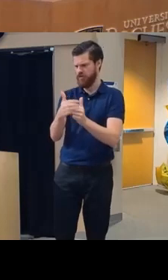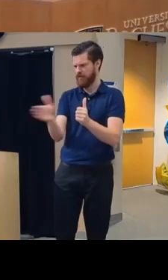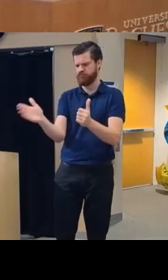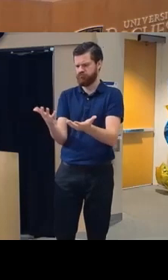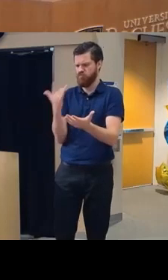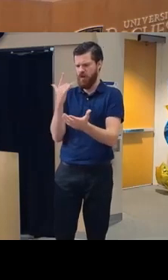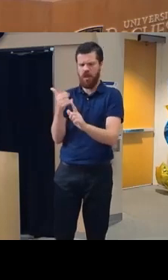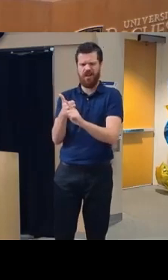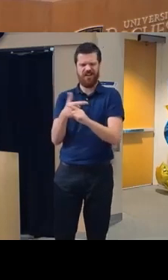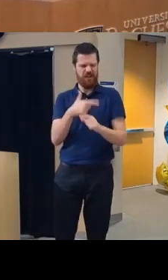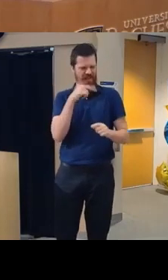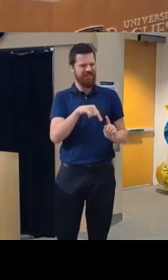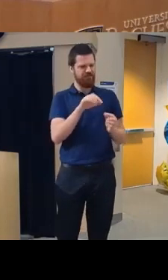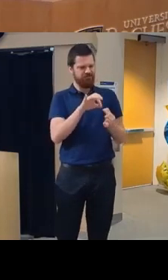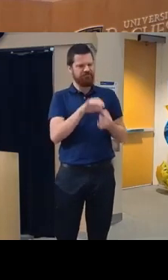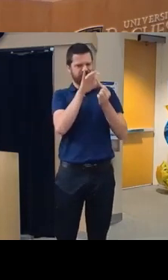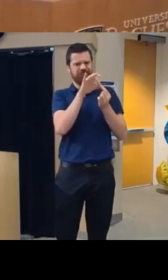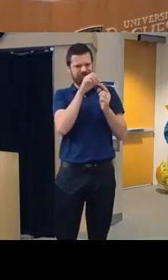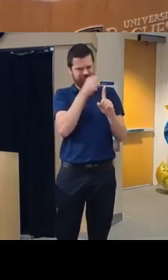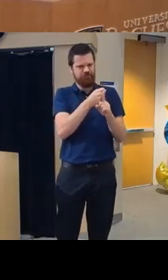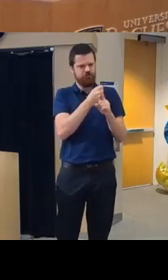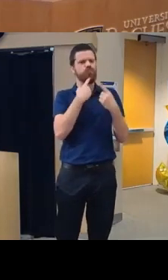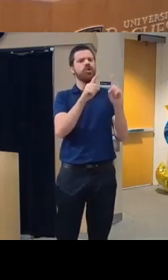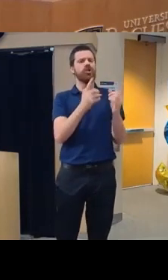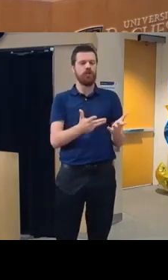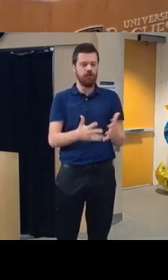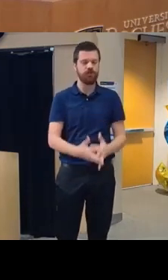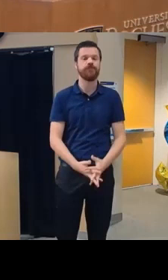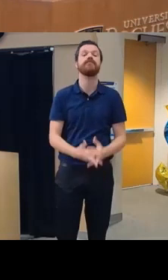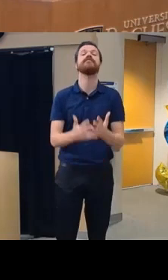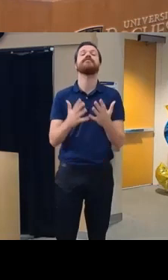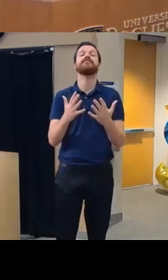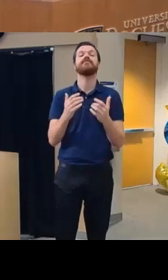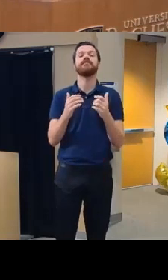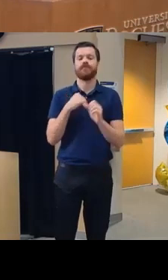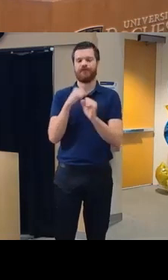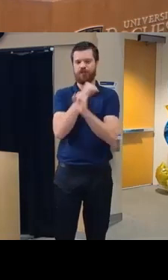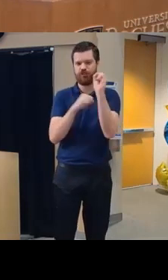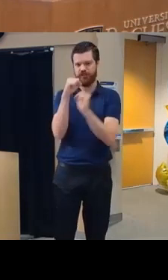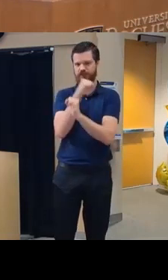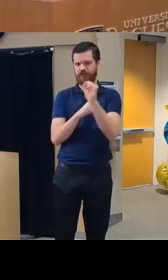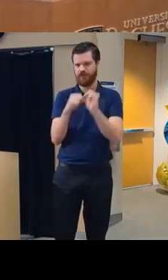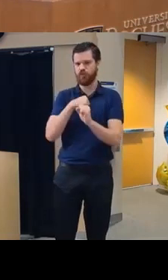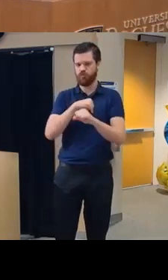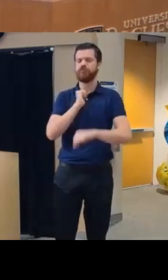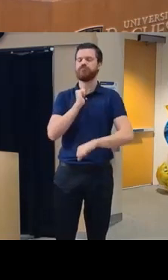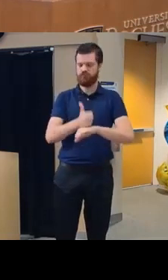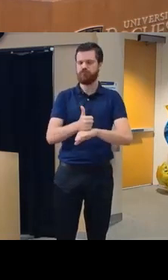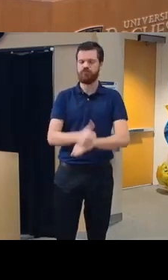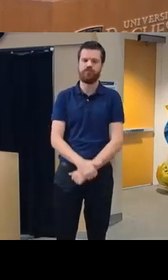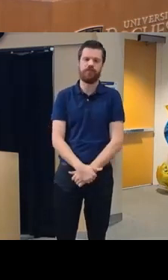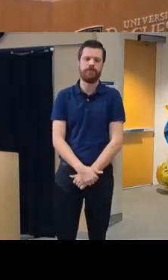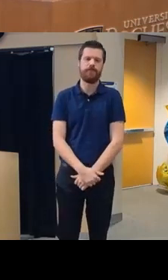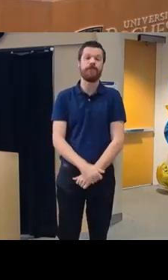So we had some strategies that we employed that